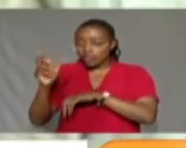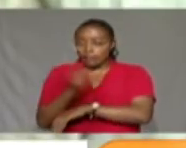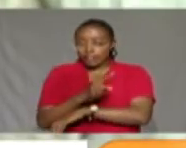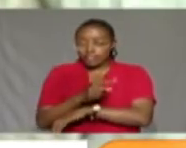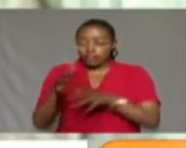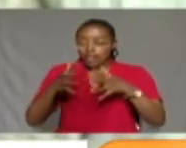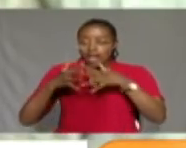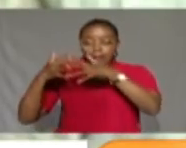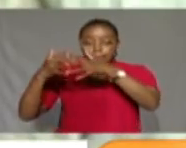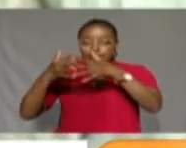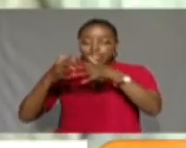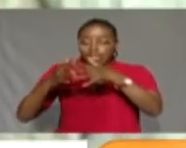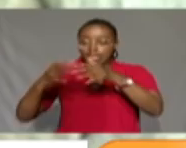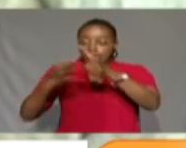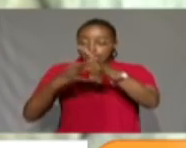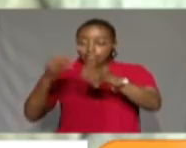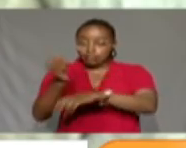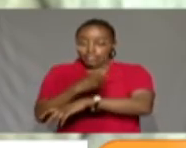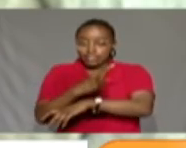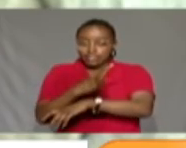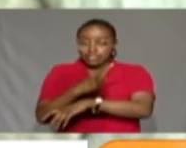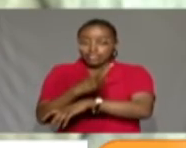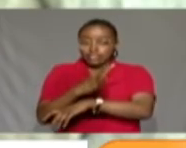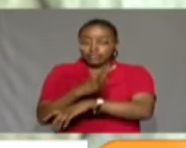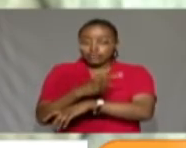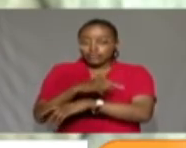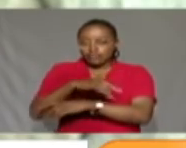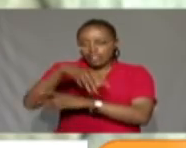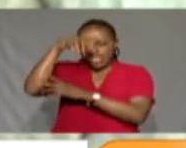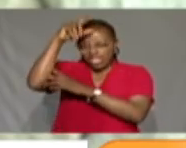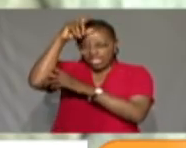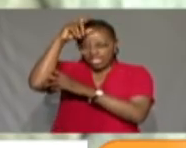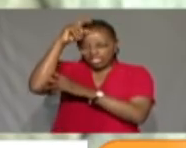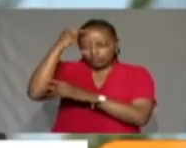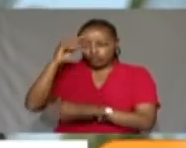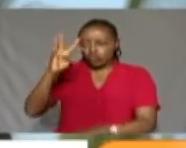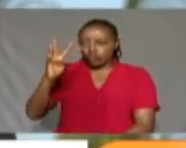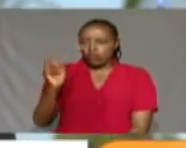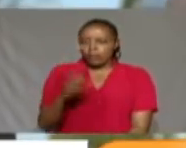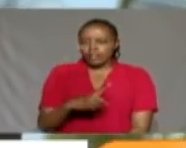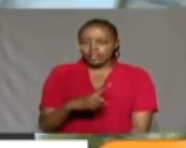in the US for a period of 8 months, in Egypt for a period of 4 months.